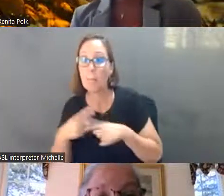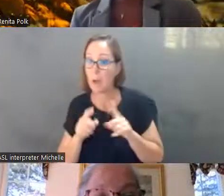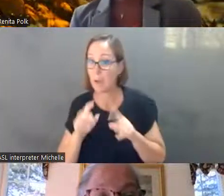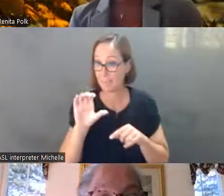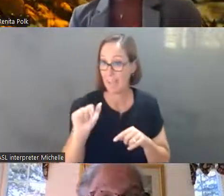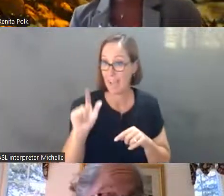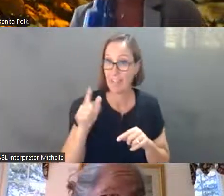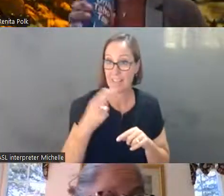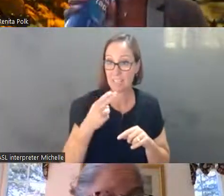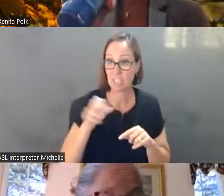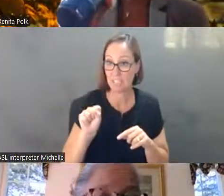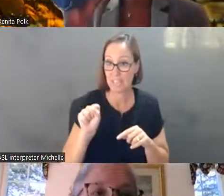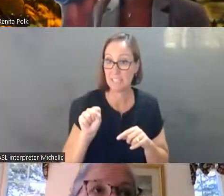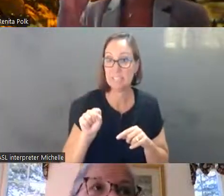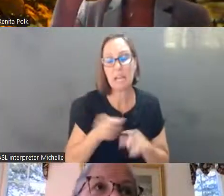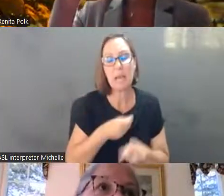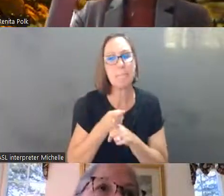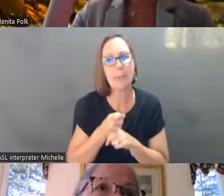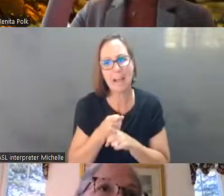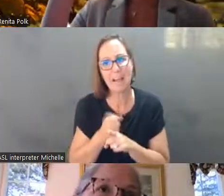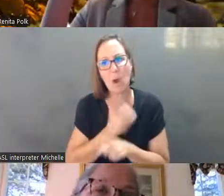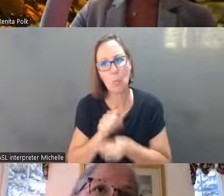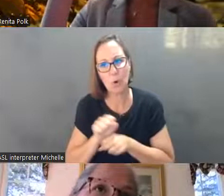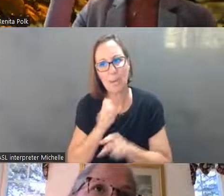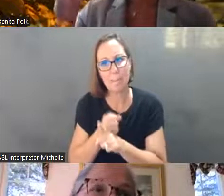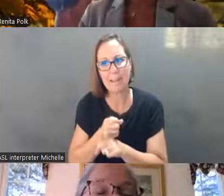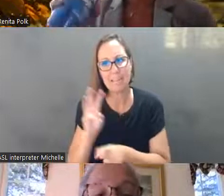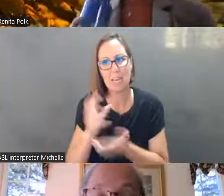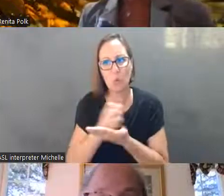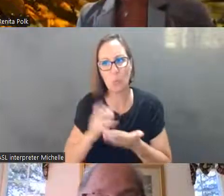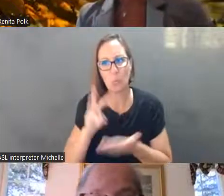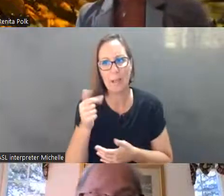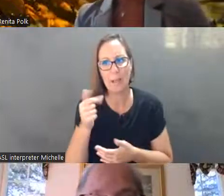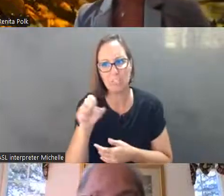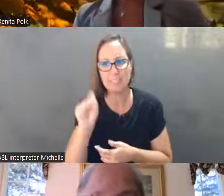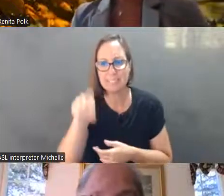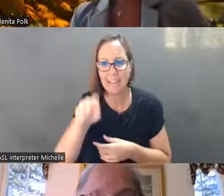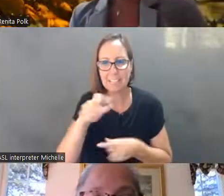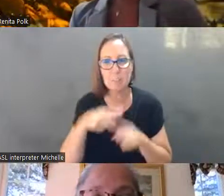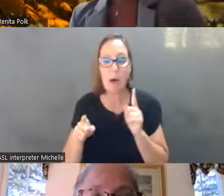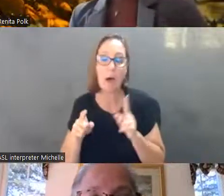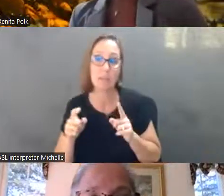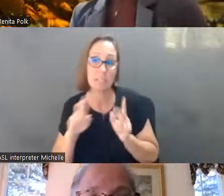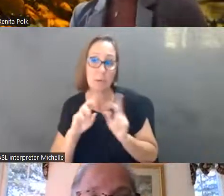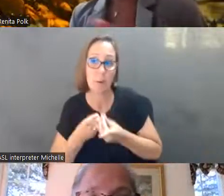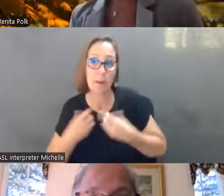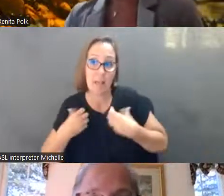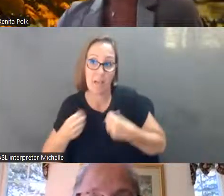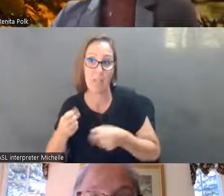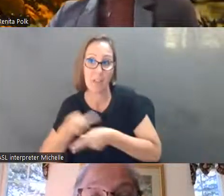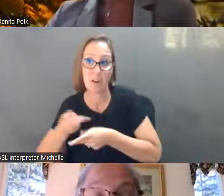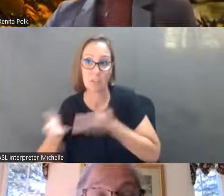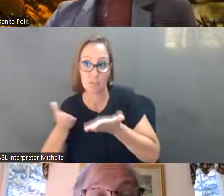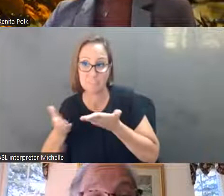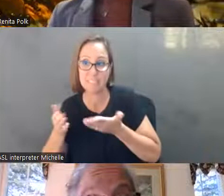does impact wages tremendously, is the process that falls under Department of Healthcare Services and the